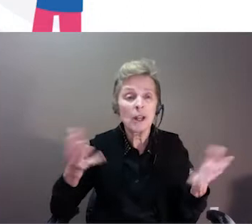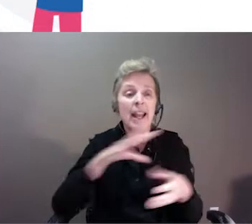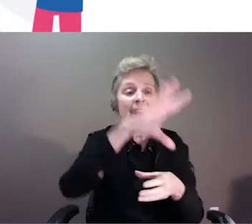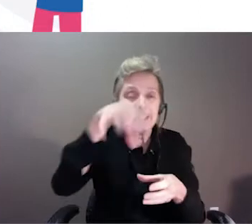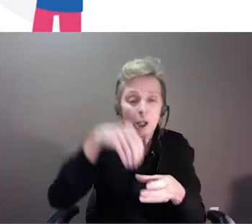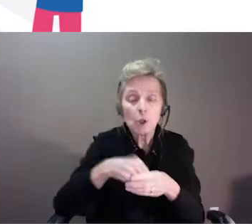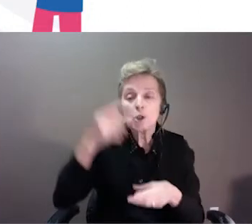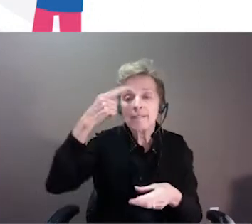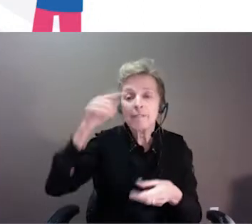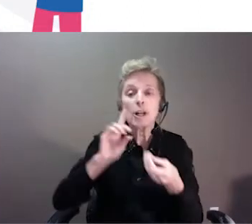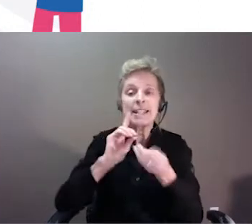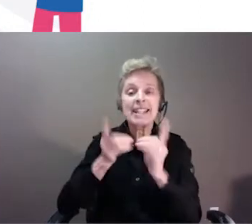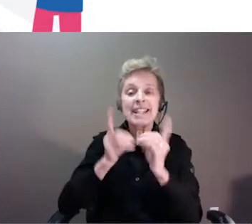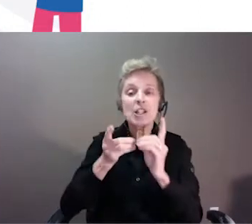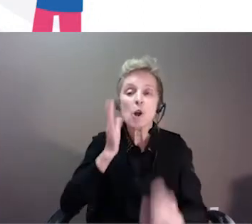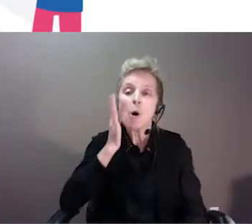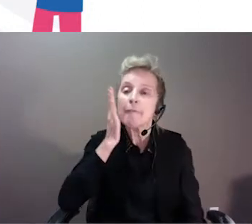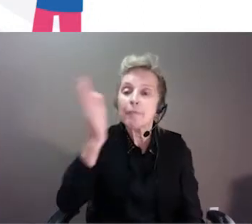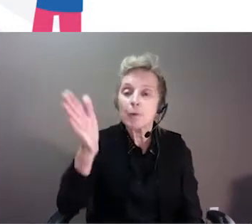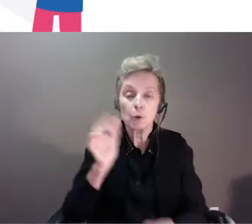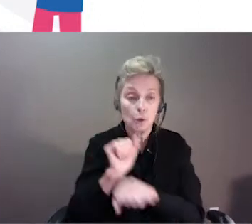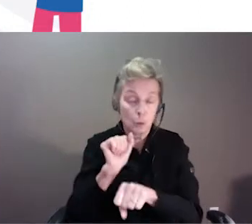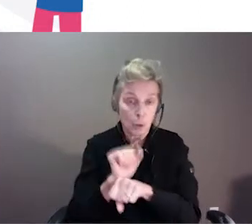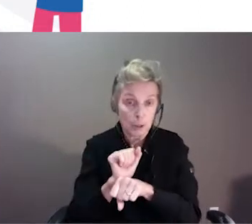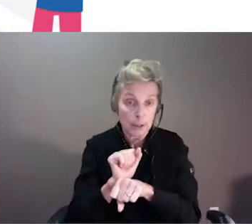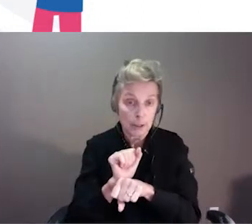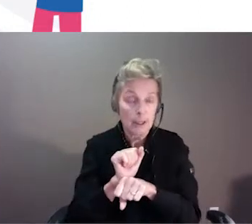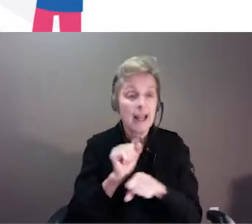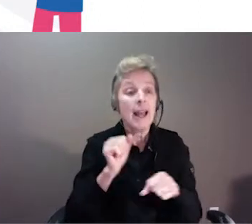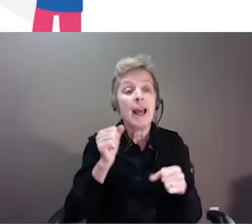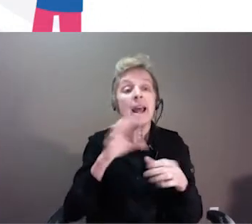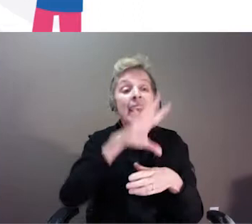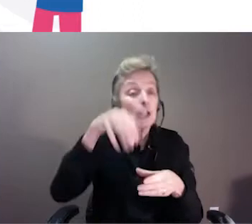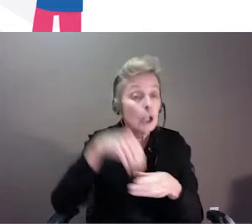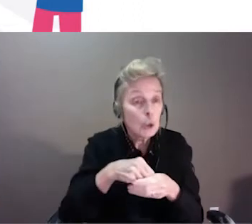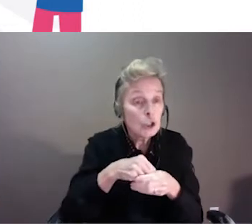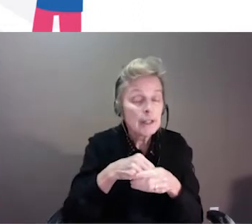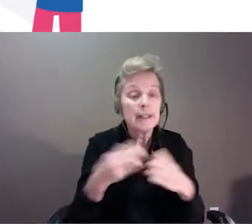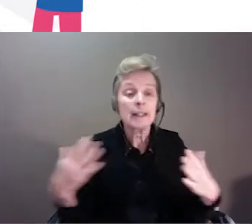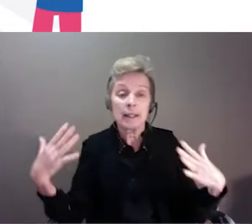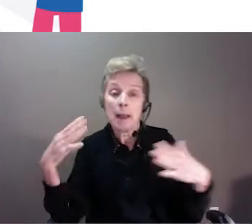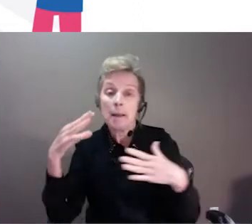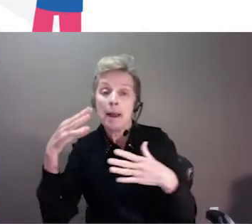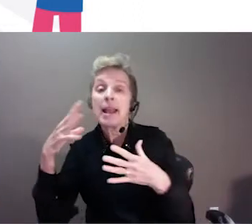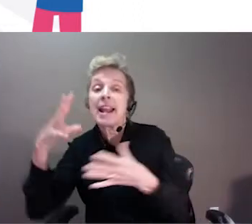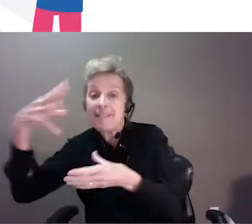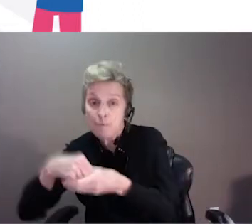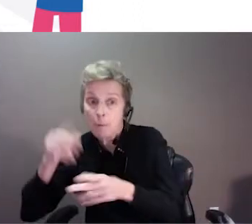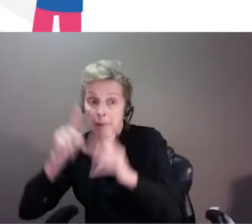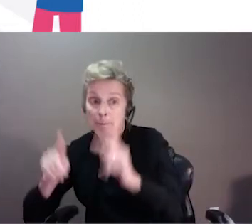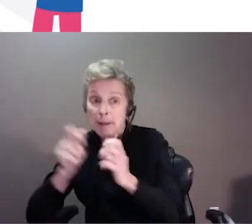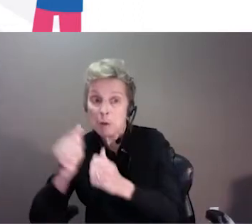future work. So based on our data, we define inclusion as the intersection between the meaningful involvement of people with disabilities